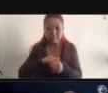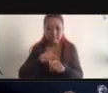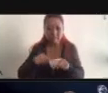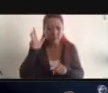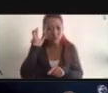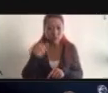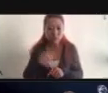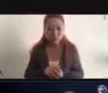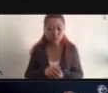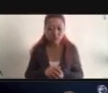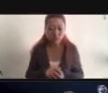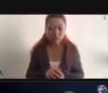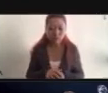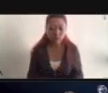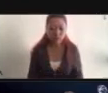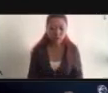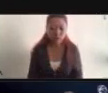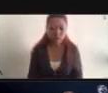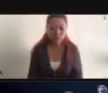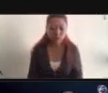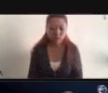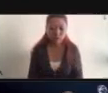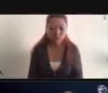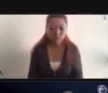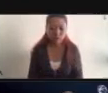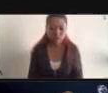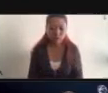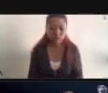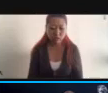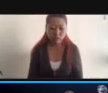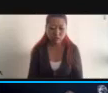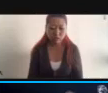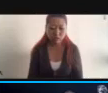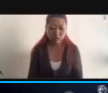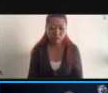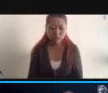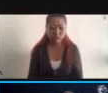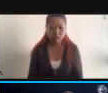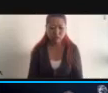Find the control. Okay, we can hear you now. Oh, thank you.